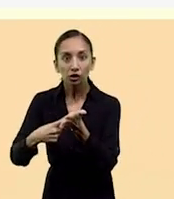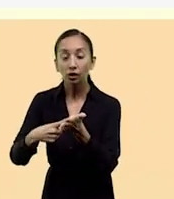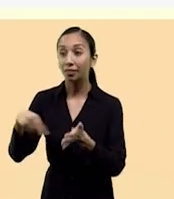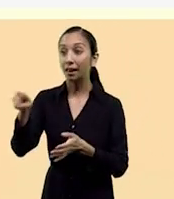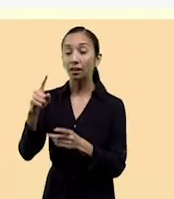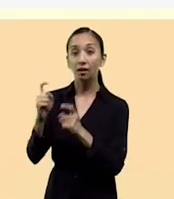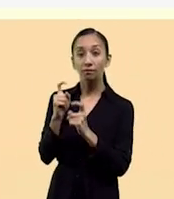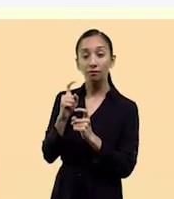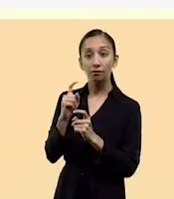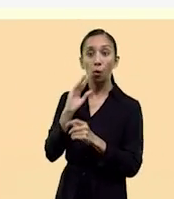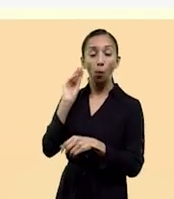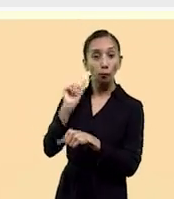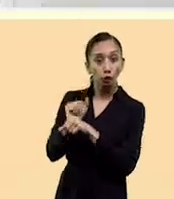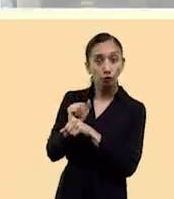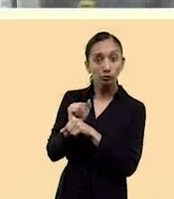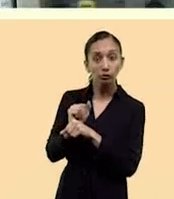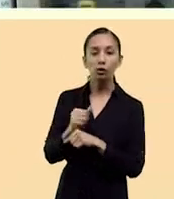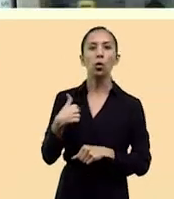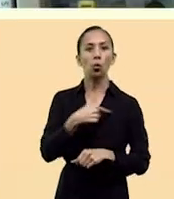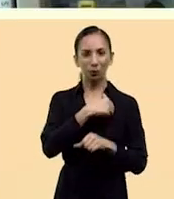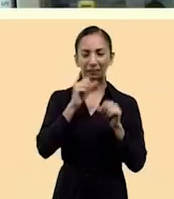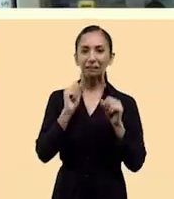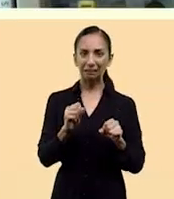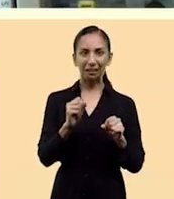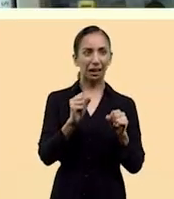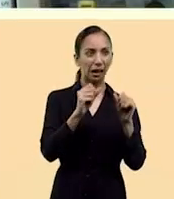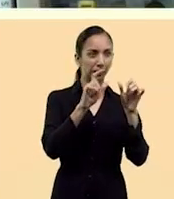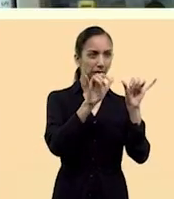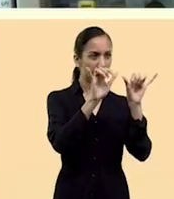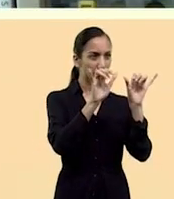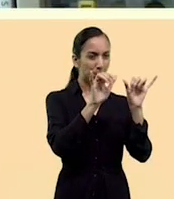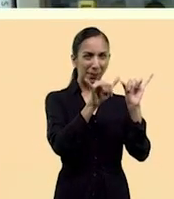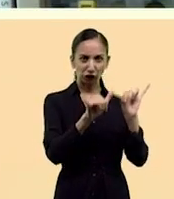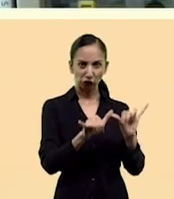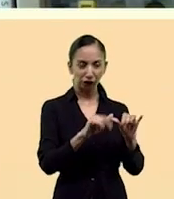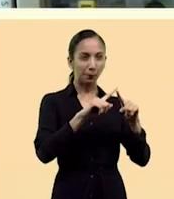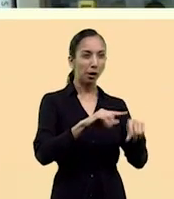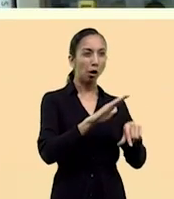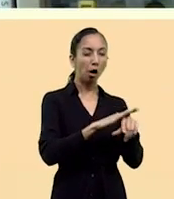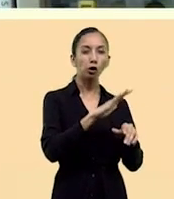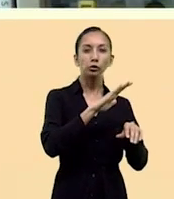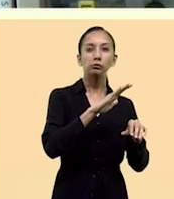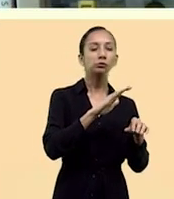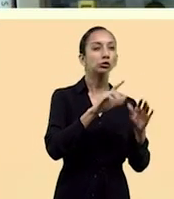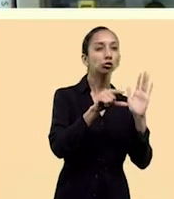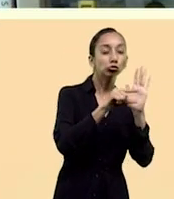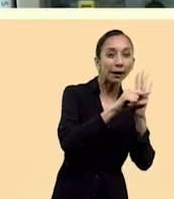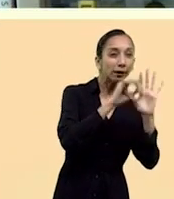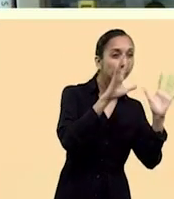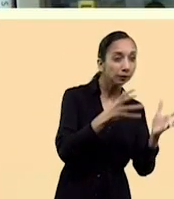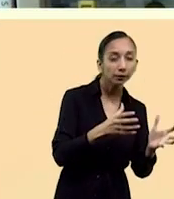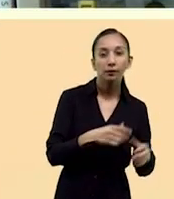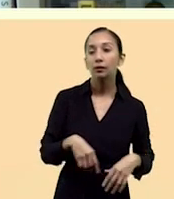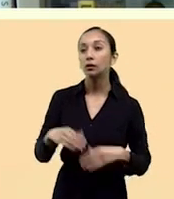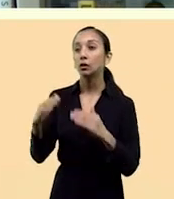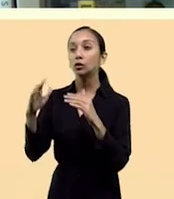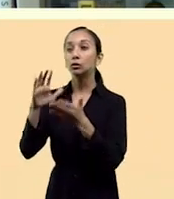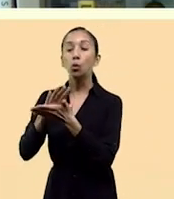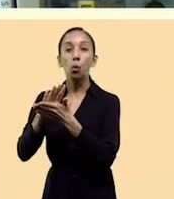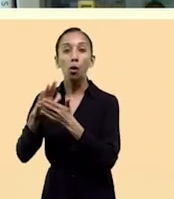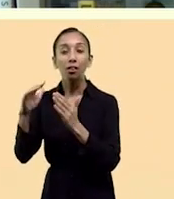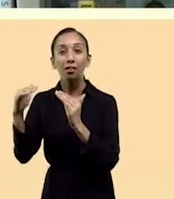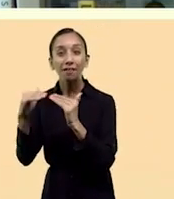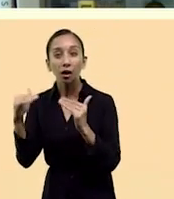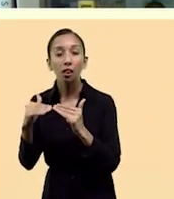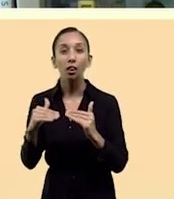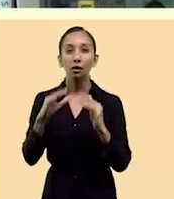if they're turning in assignments. And we can do this by grade or school level and for different types of students. But we're still exploring